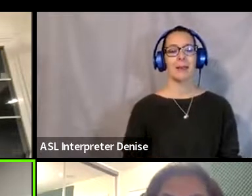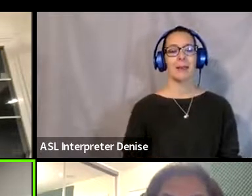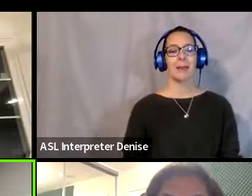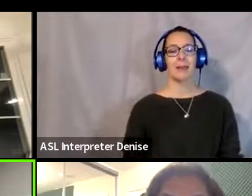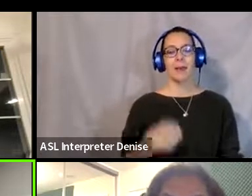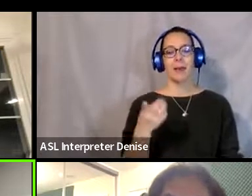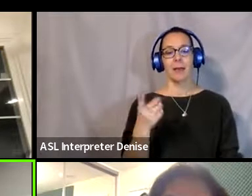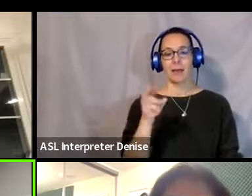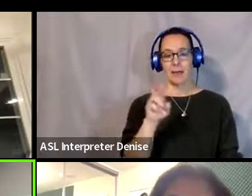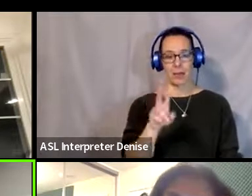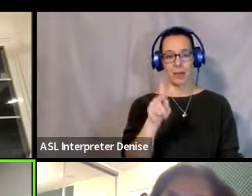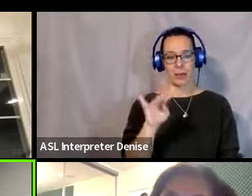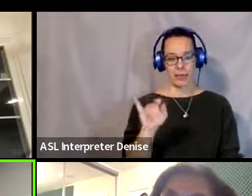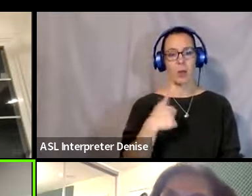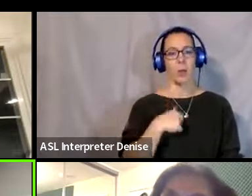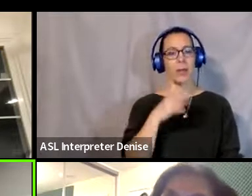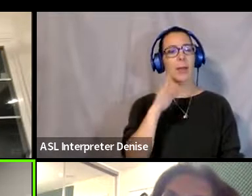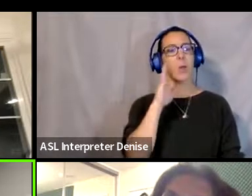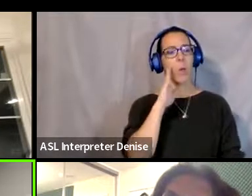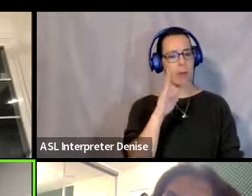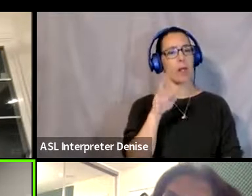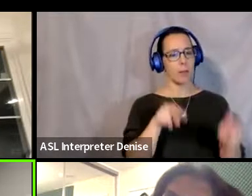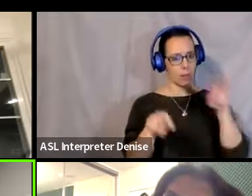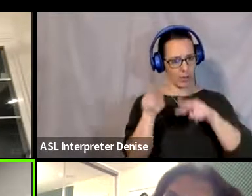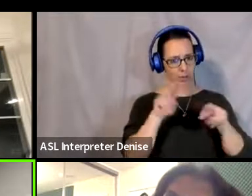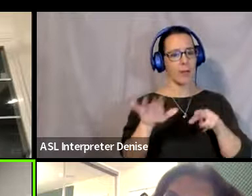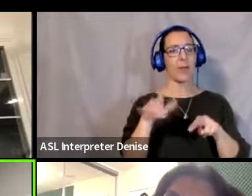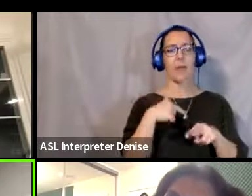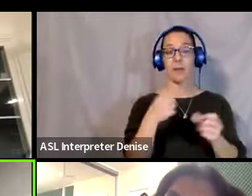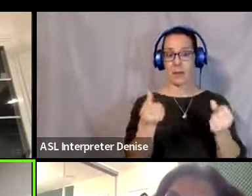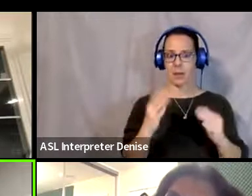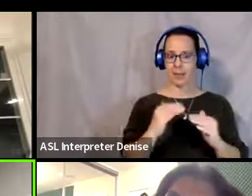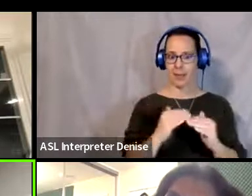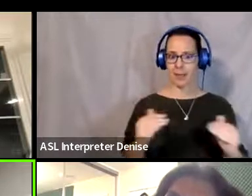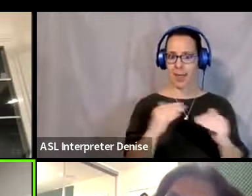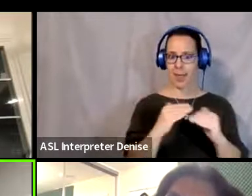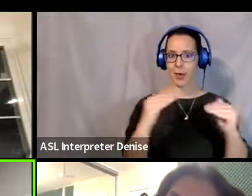will take that under advisement. That was a kind of a multi-layered